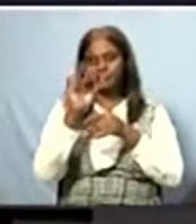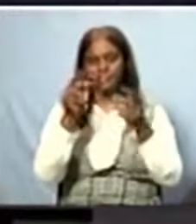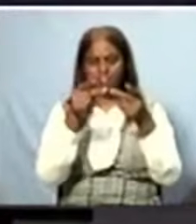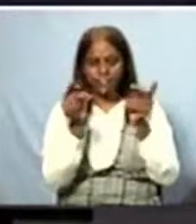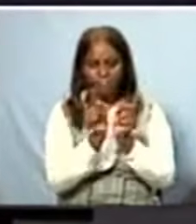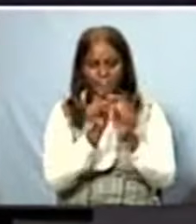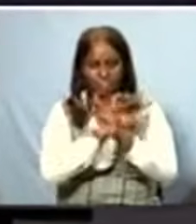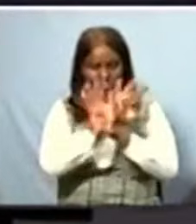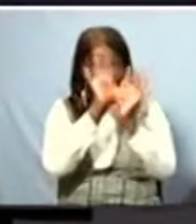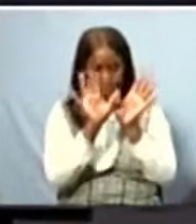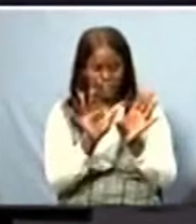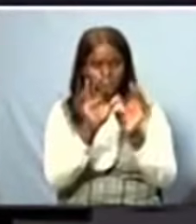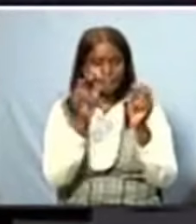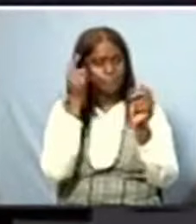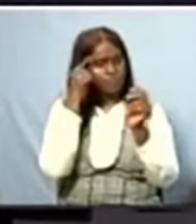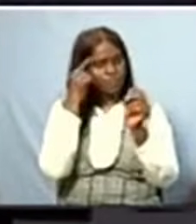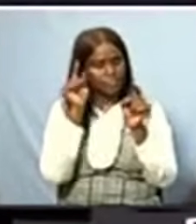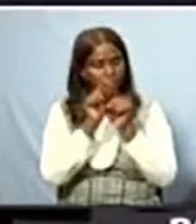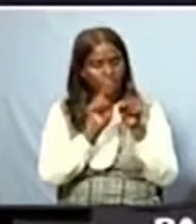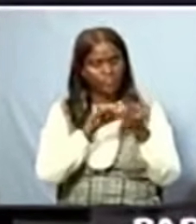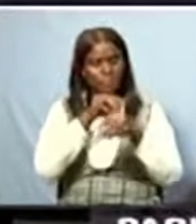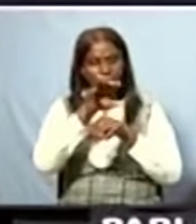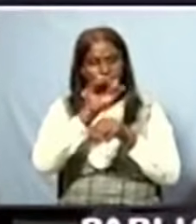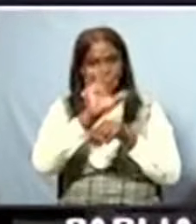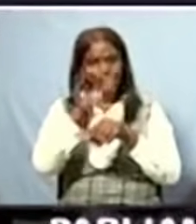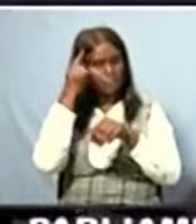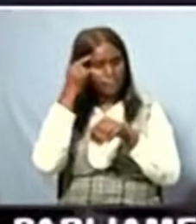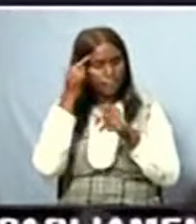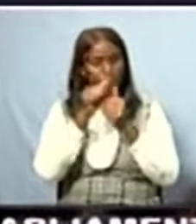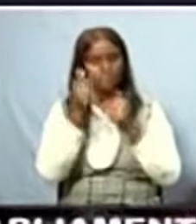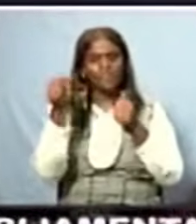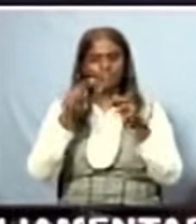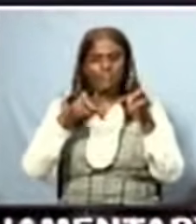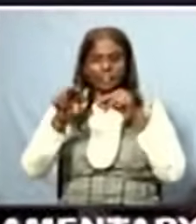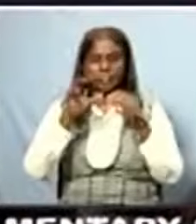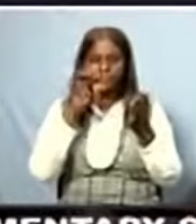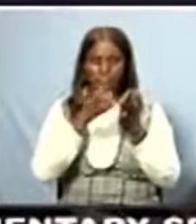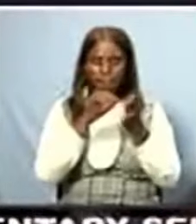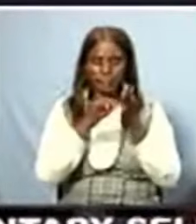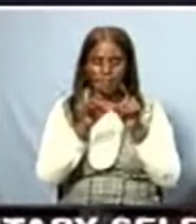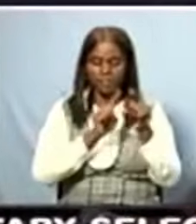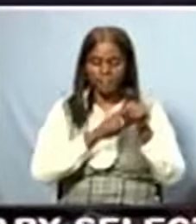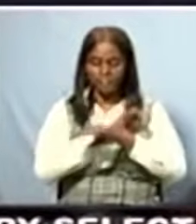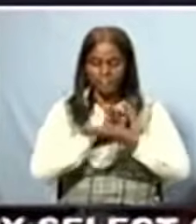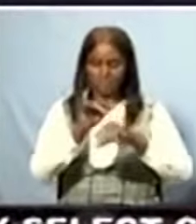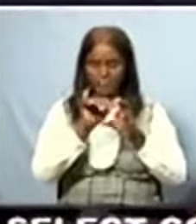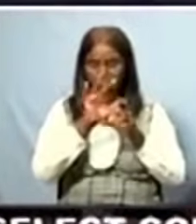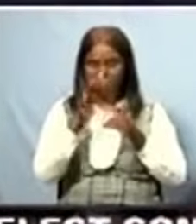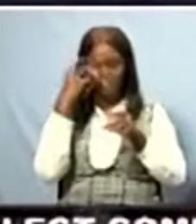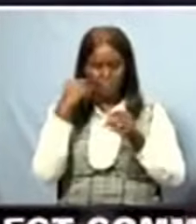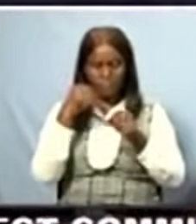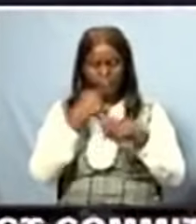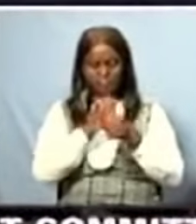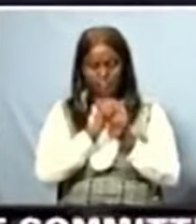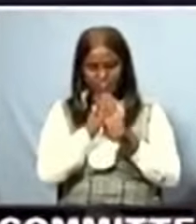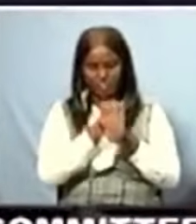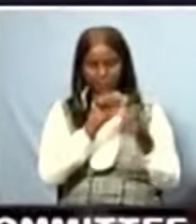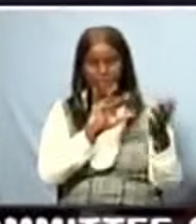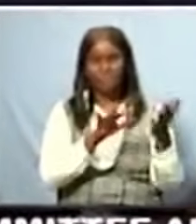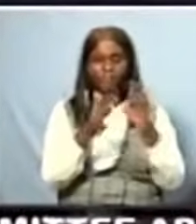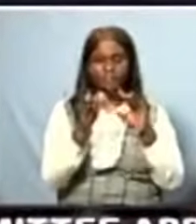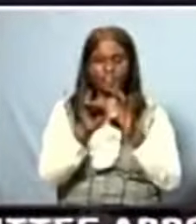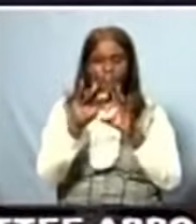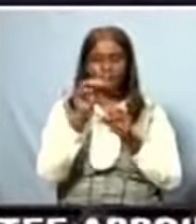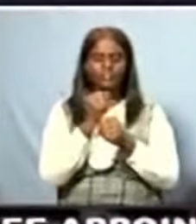to clear government contracts and to advise government on other related matters. A vacancy in these offices creates uncertainty in